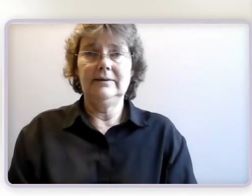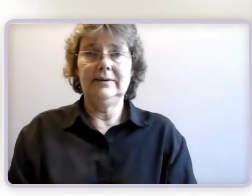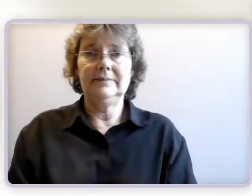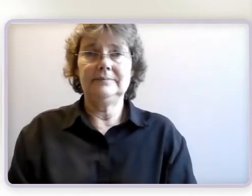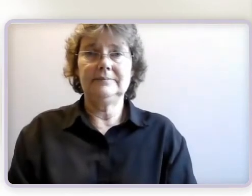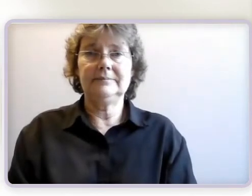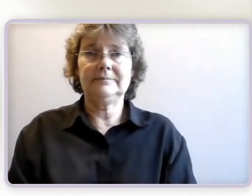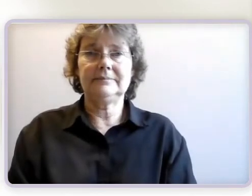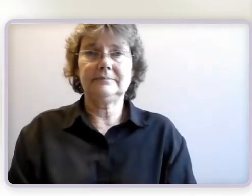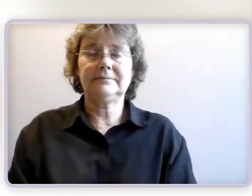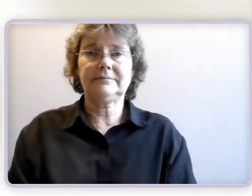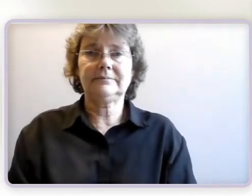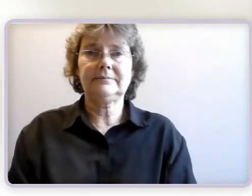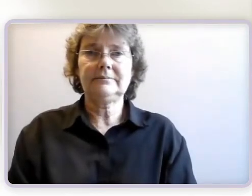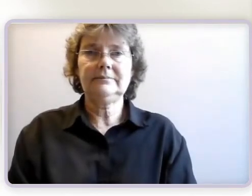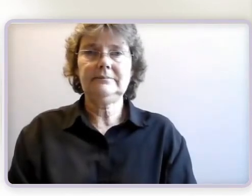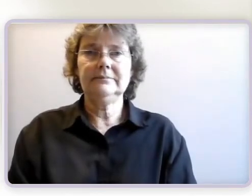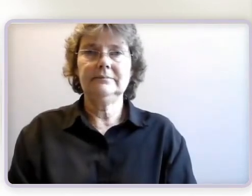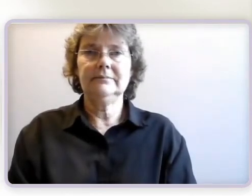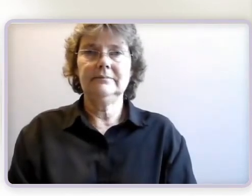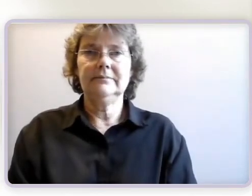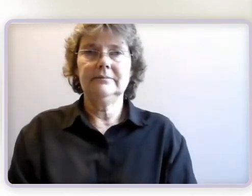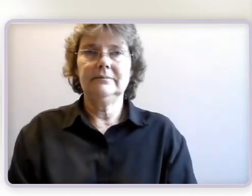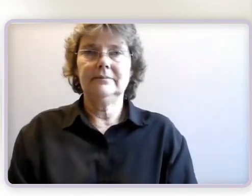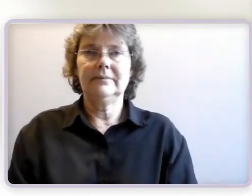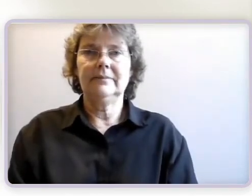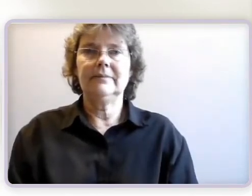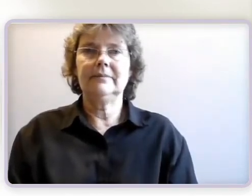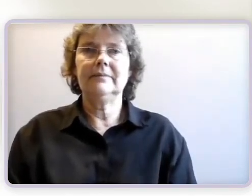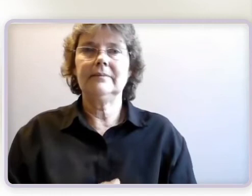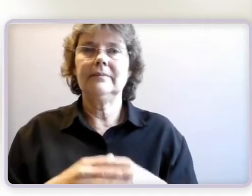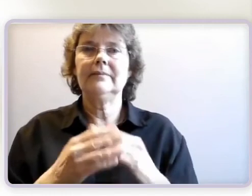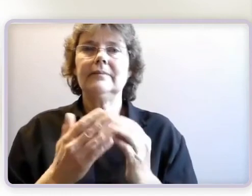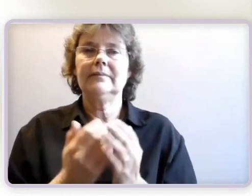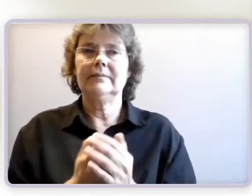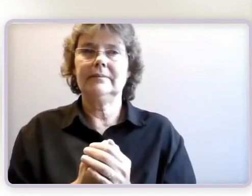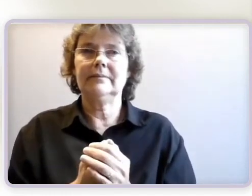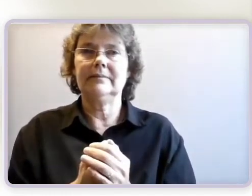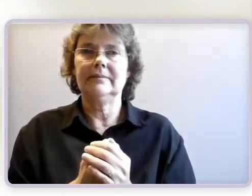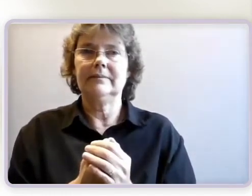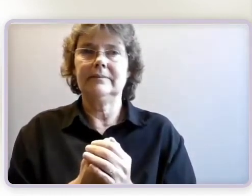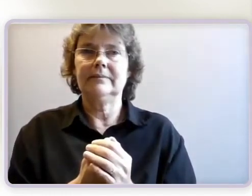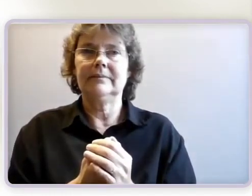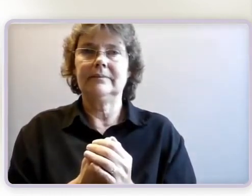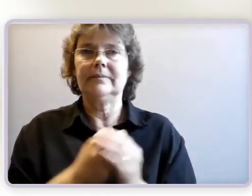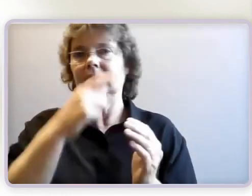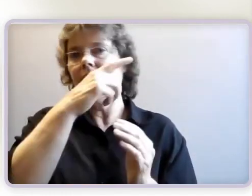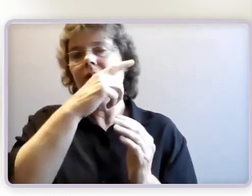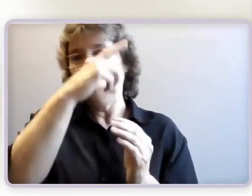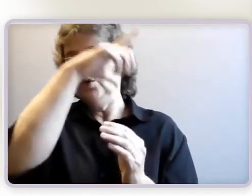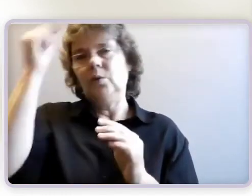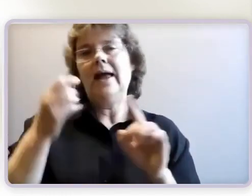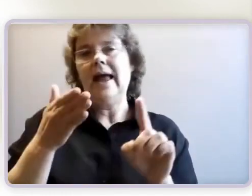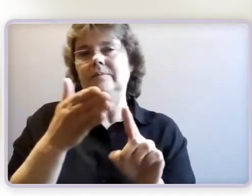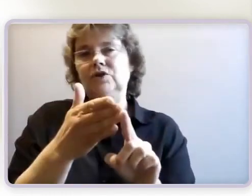And I don't think that I haven't really covered this yet, but we aim to work in a trauma-informed way.